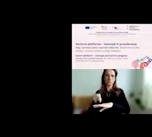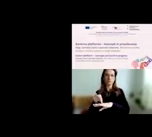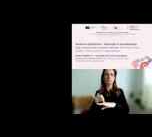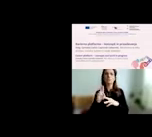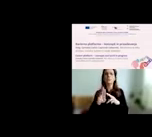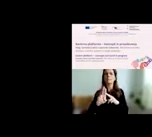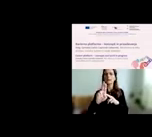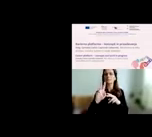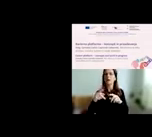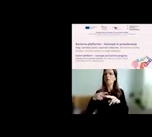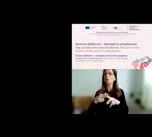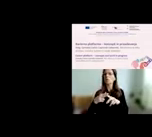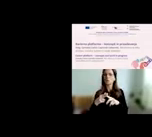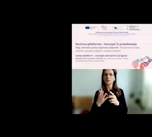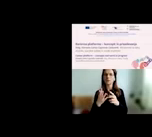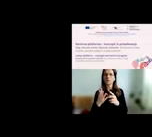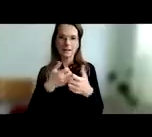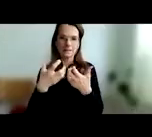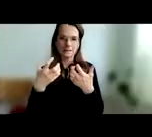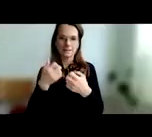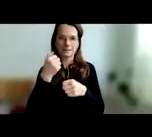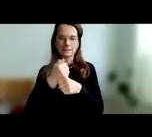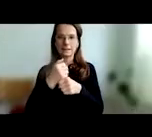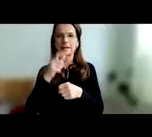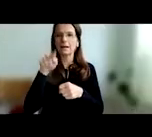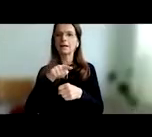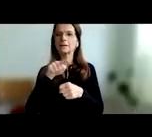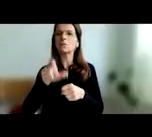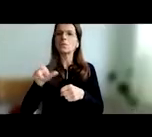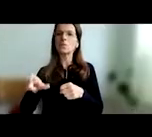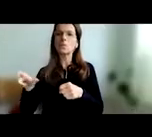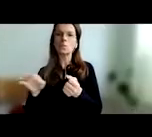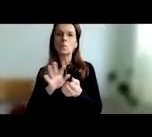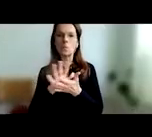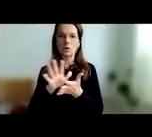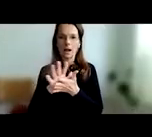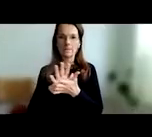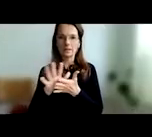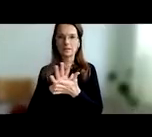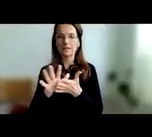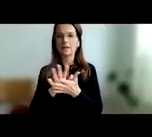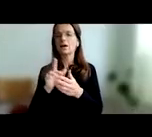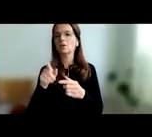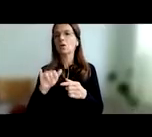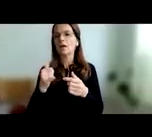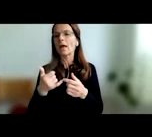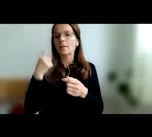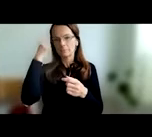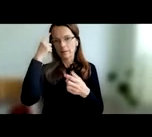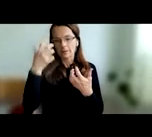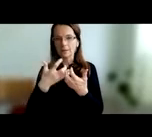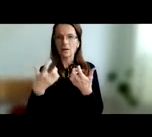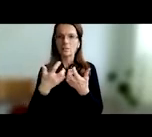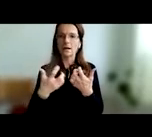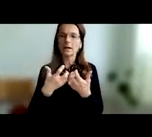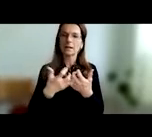aspena platform, efferdela that it is the imporalent, information dallo system, sviluppo lui then about the economic current status of know-how the e network di project, intelligent tools, Cazzi